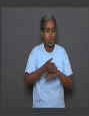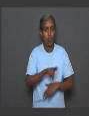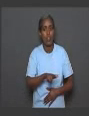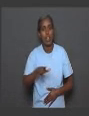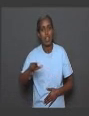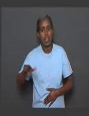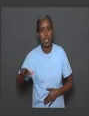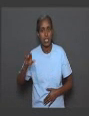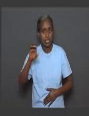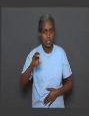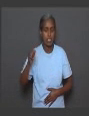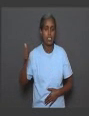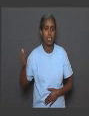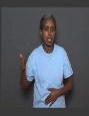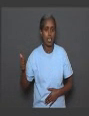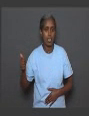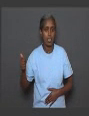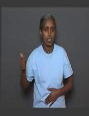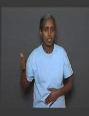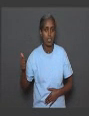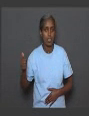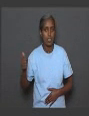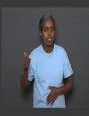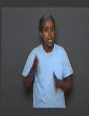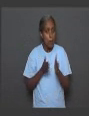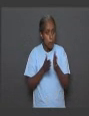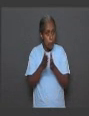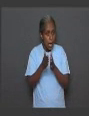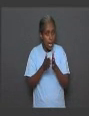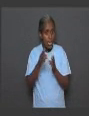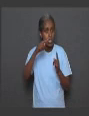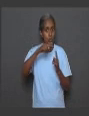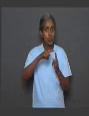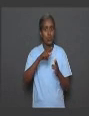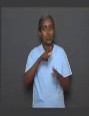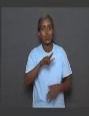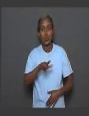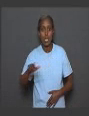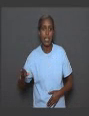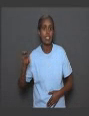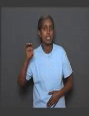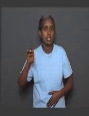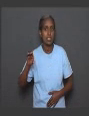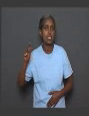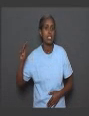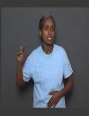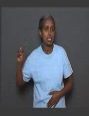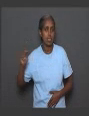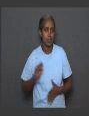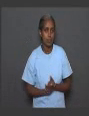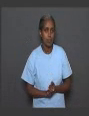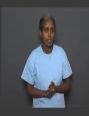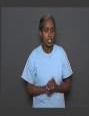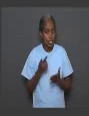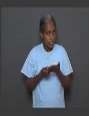line CA is parallel to line CT.